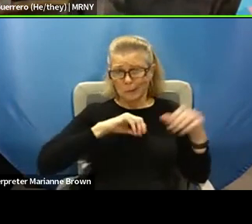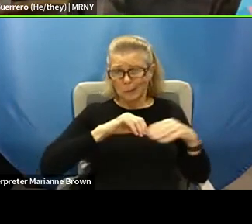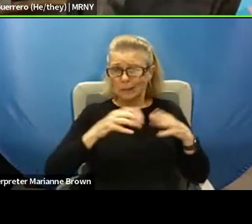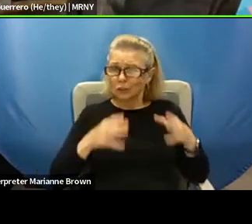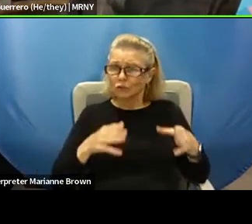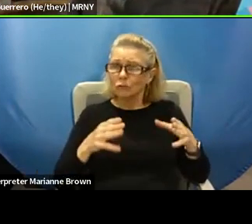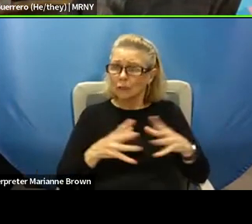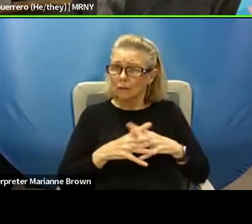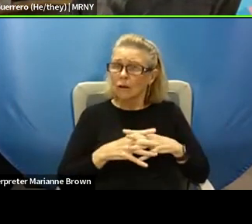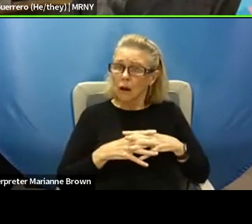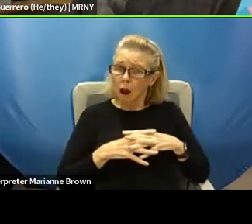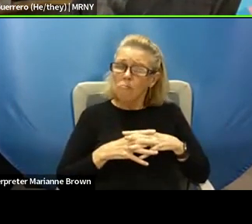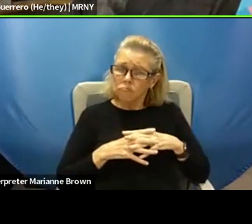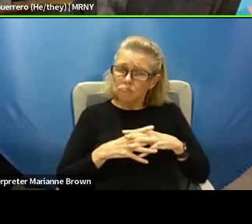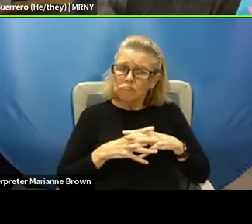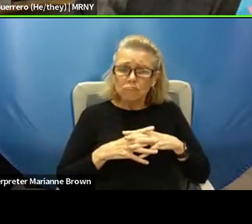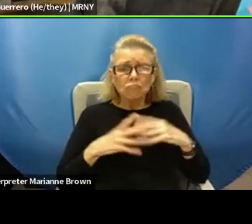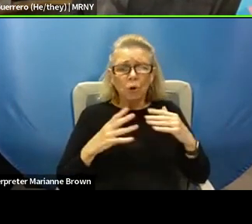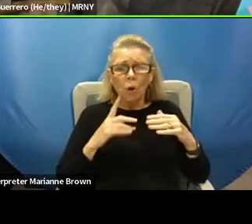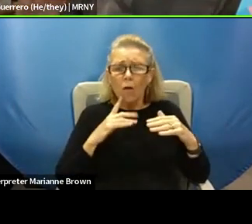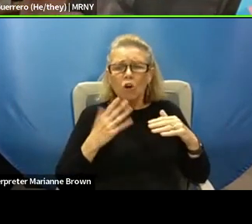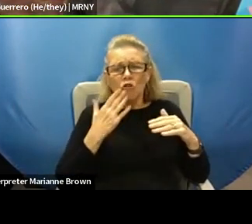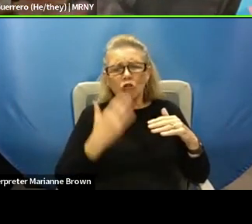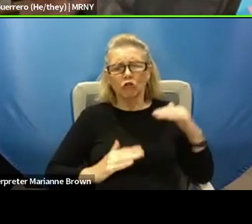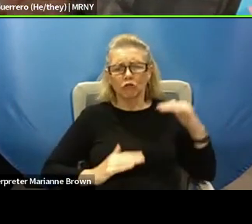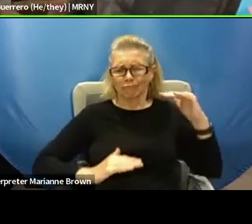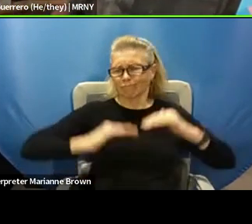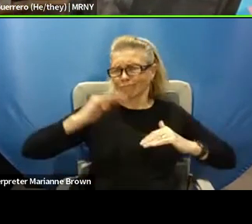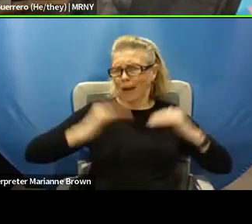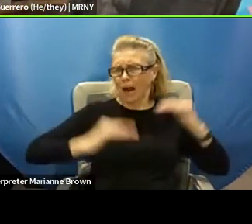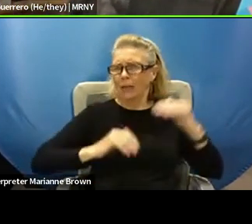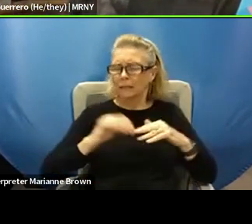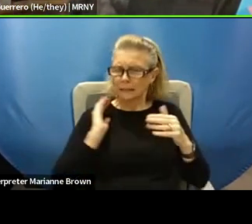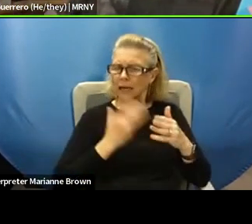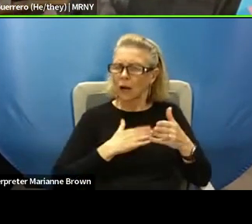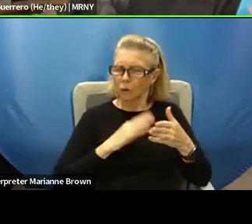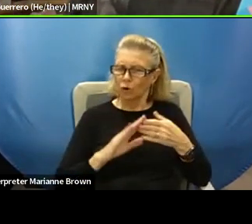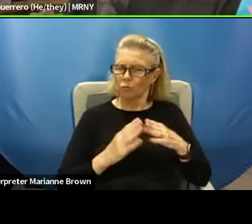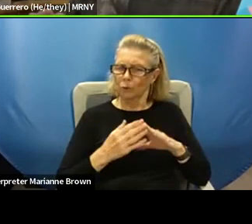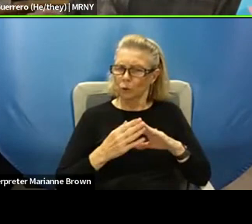levels of violence in our own community, but I like to think about how can we